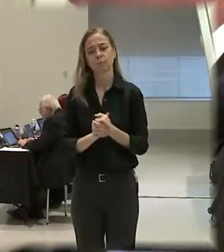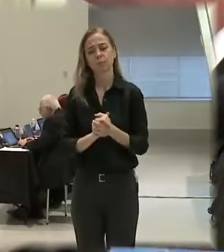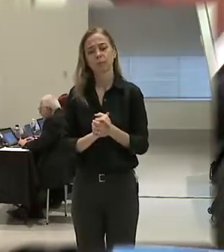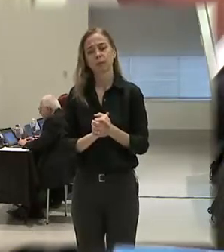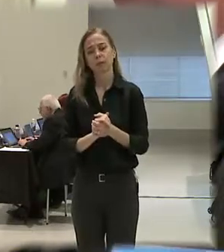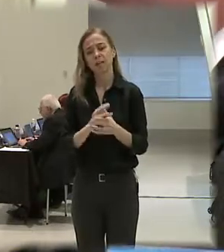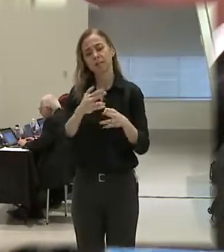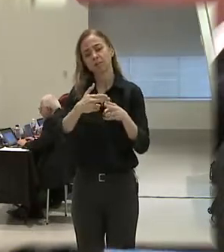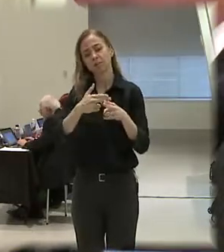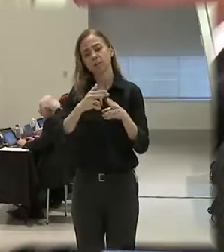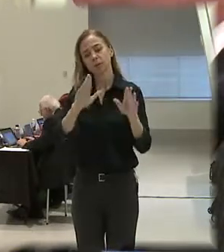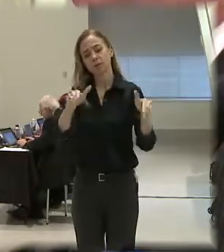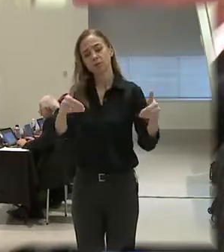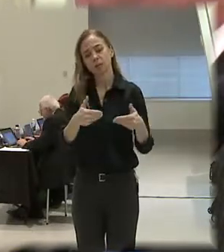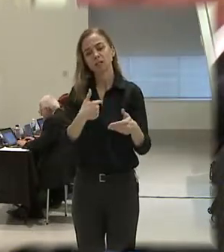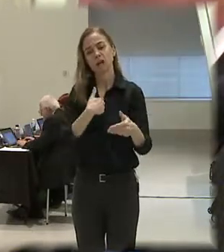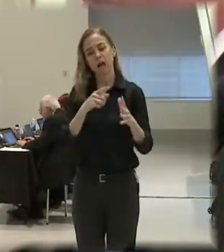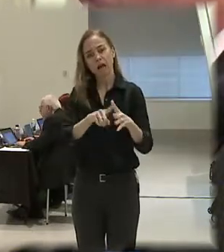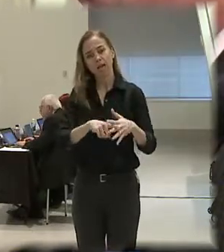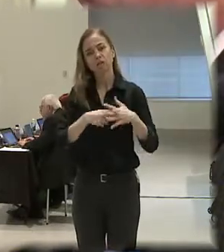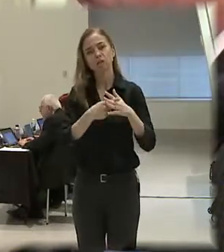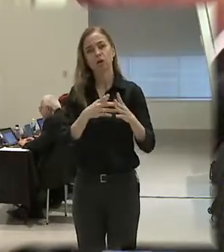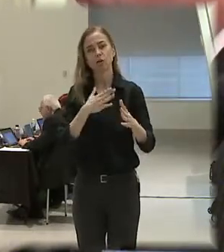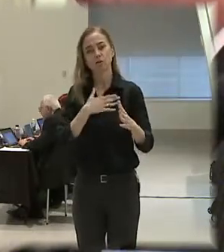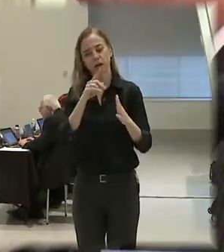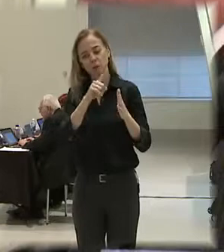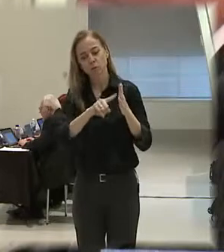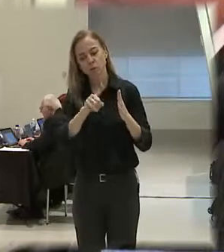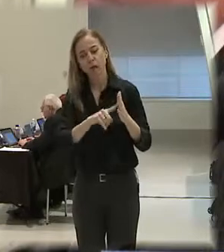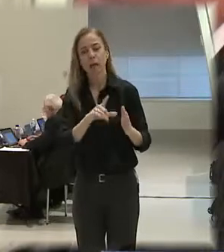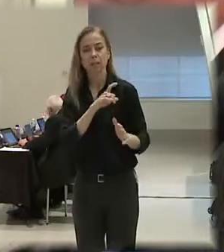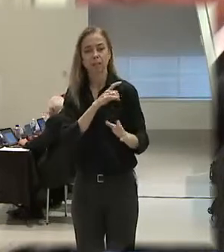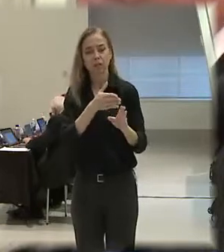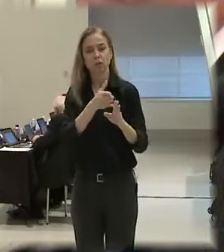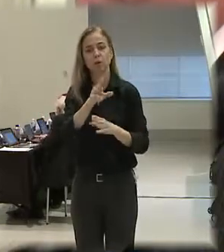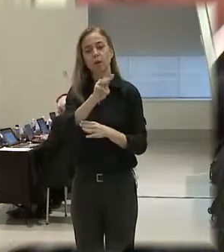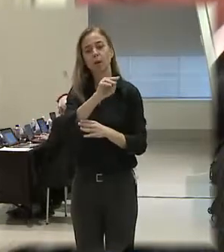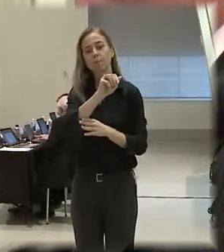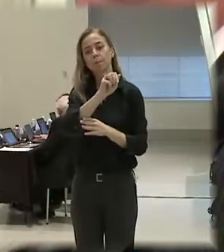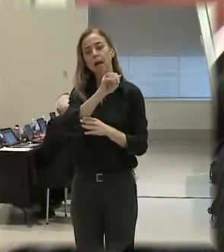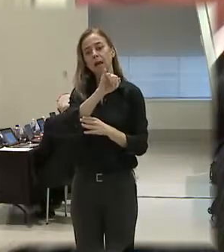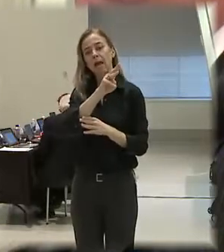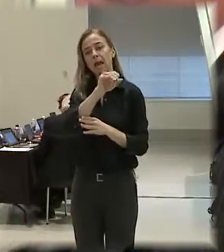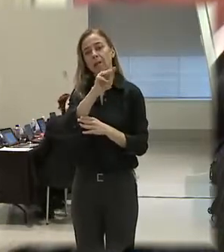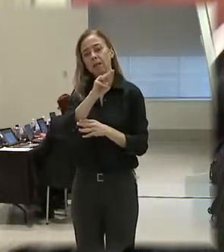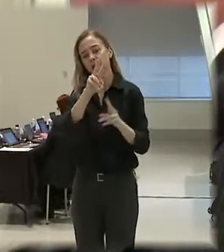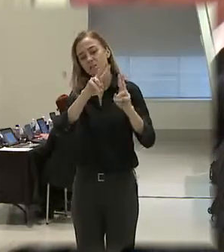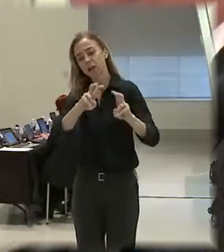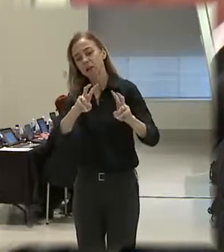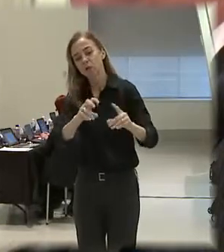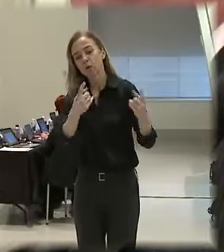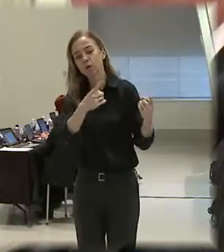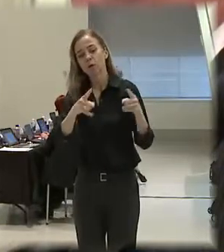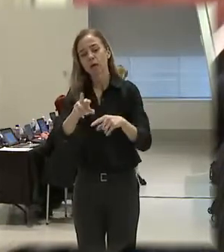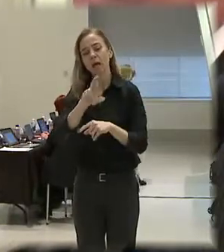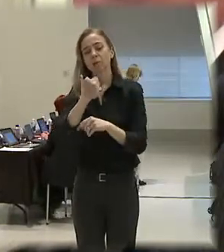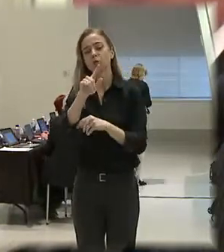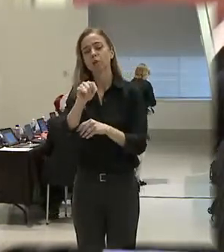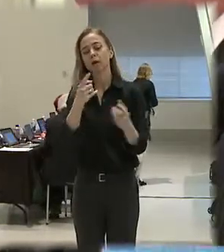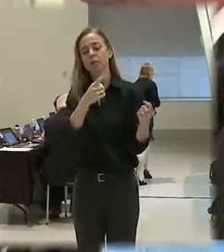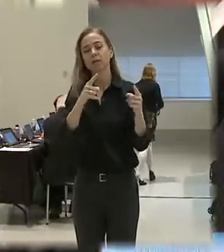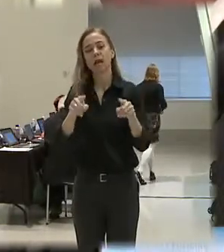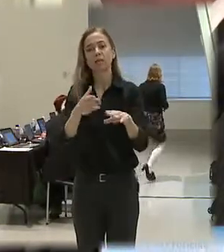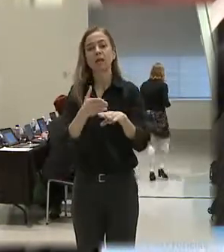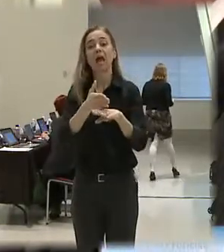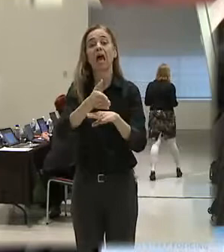an introduction, I started my police research career in Miami evaluating the events of the riots that took place